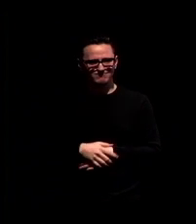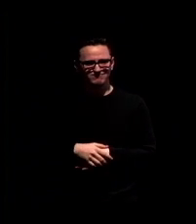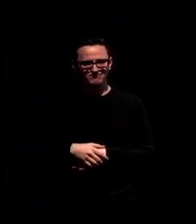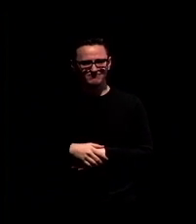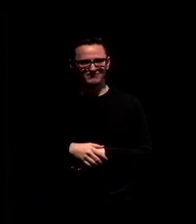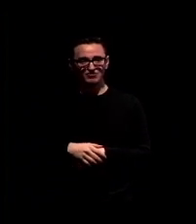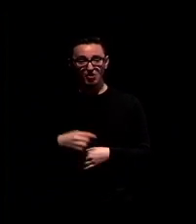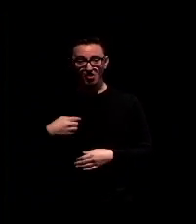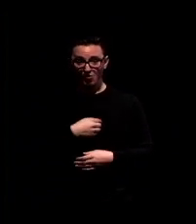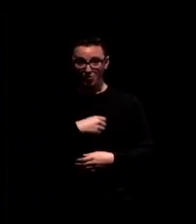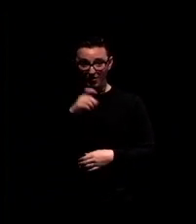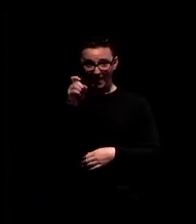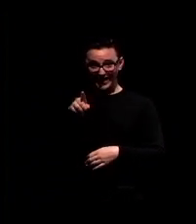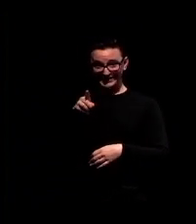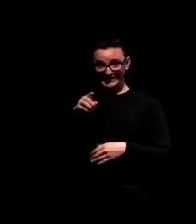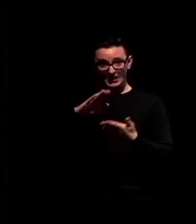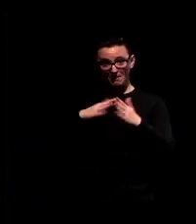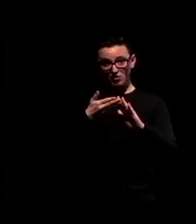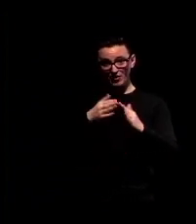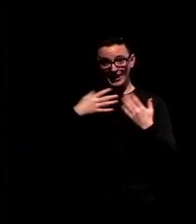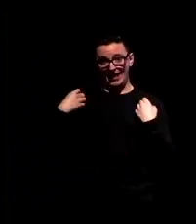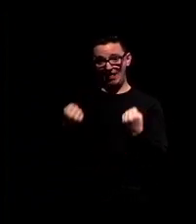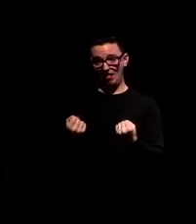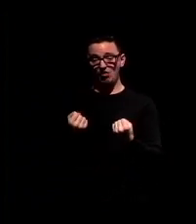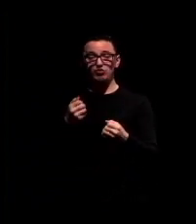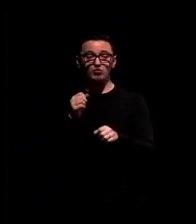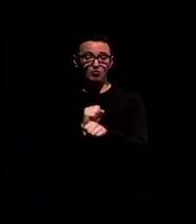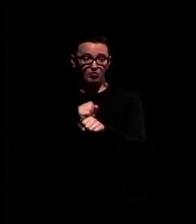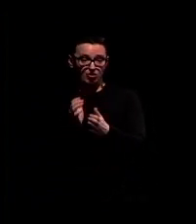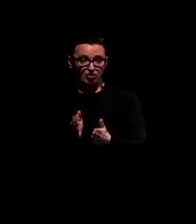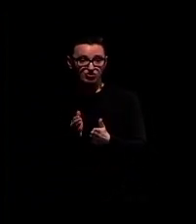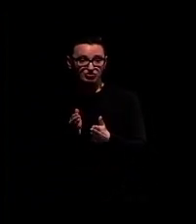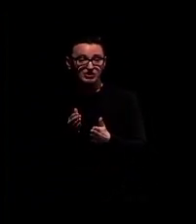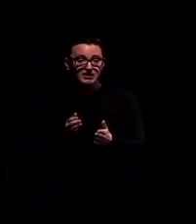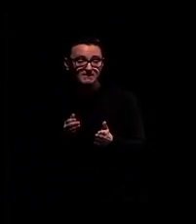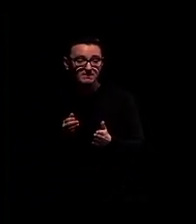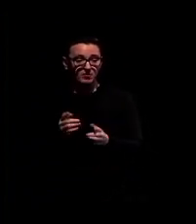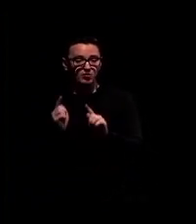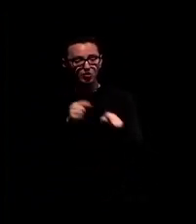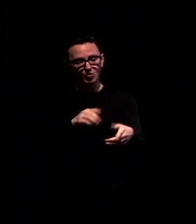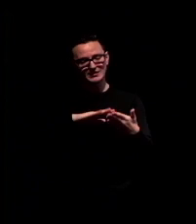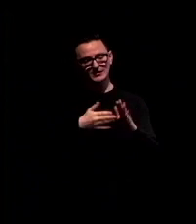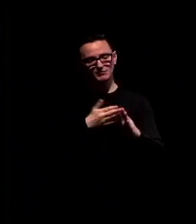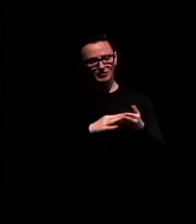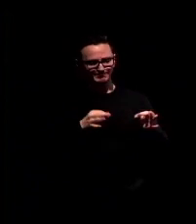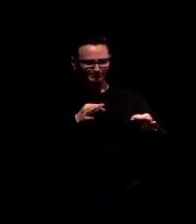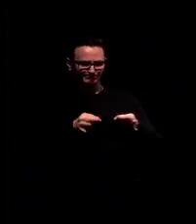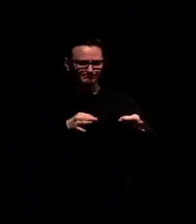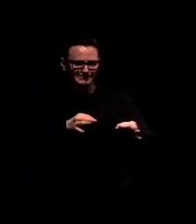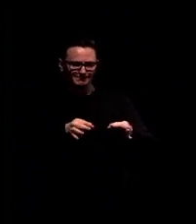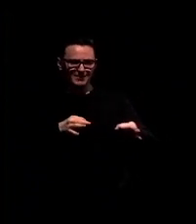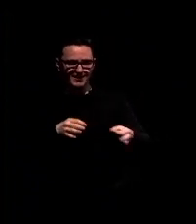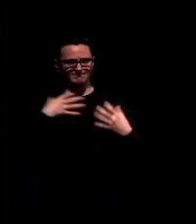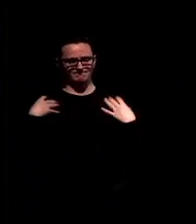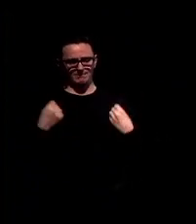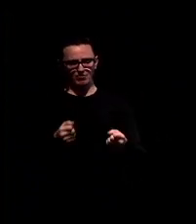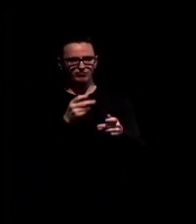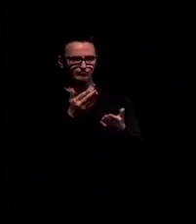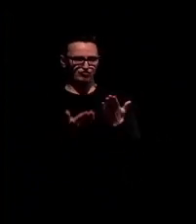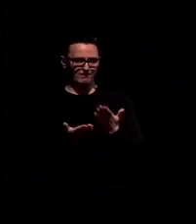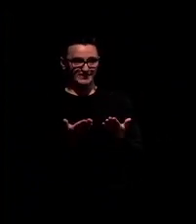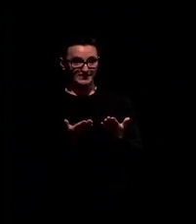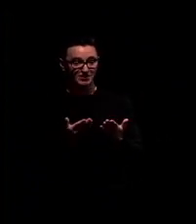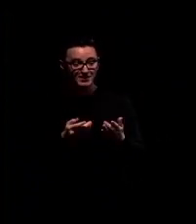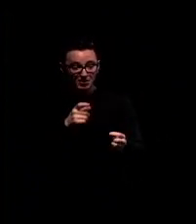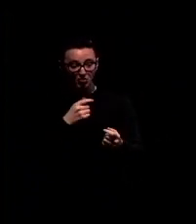workers do a wonderful job connecting to their communities and explaining healthcare services. So we want to create a certificate program for them on mental